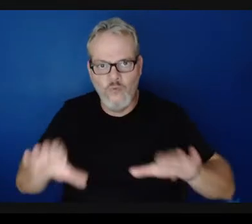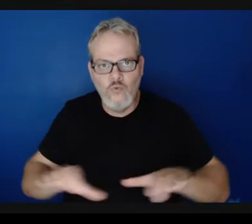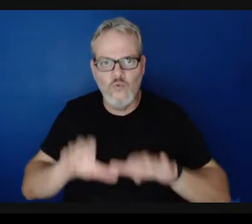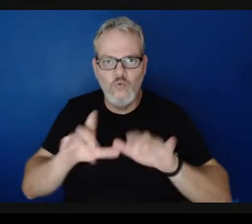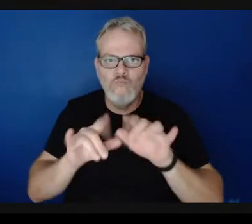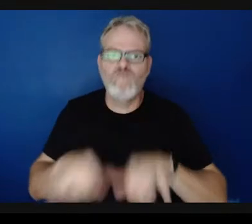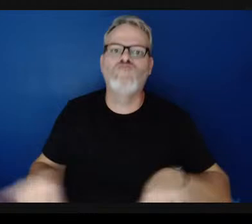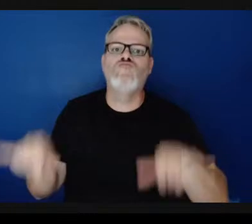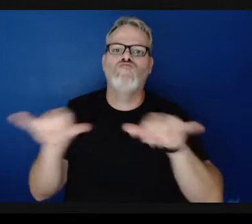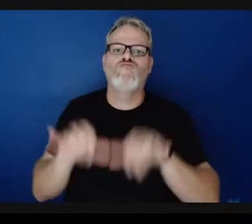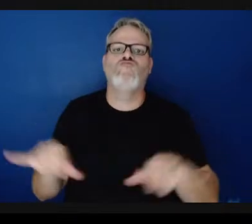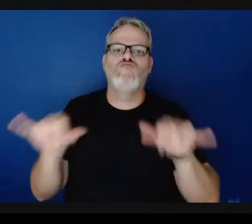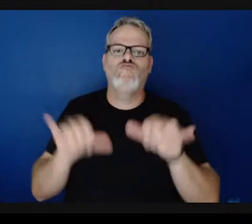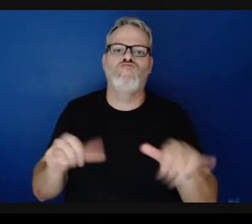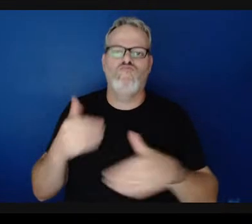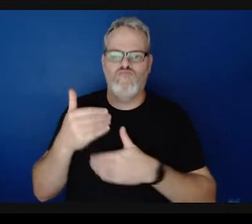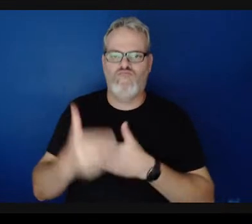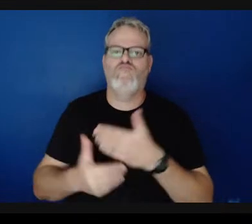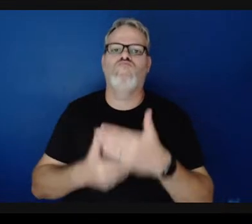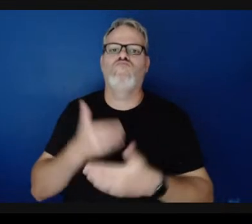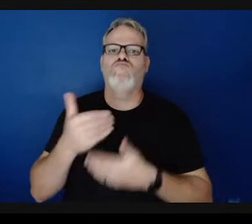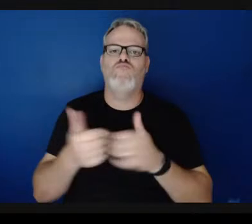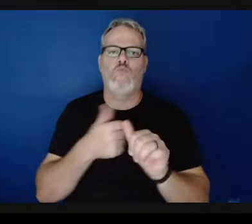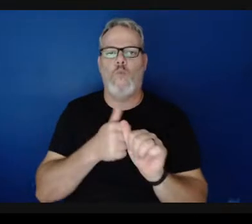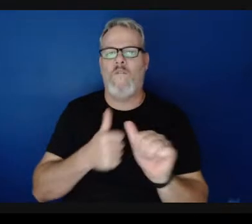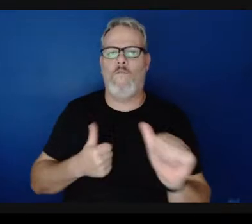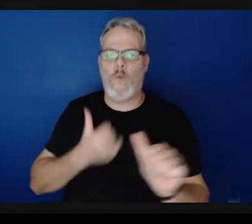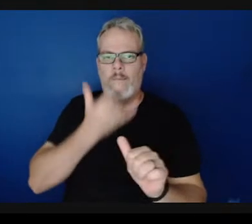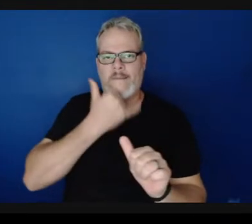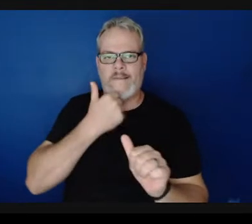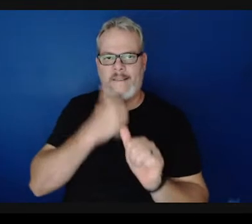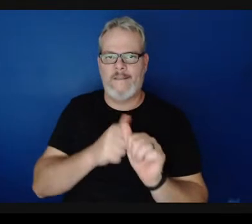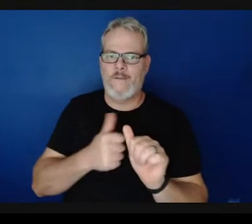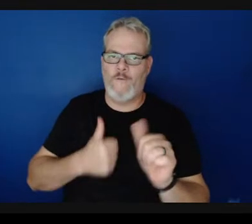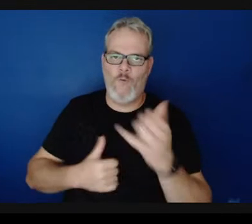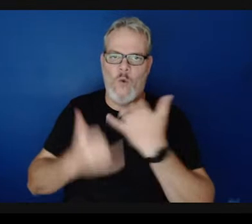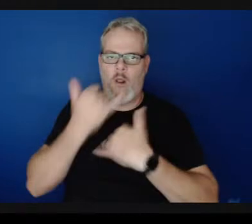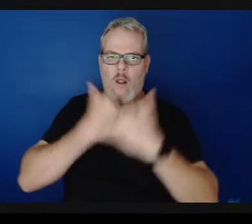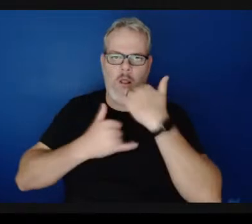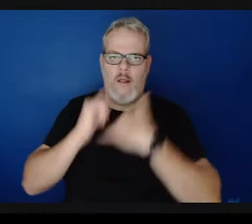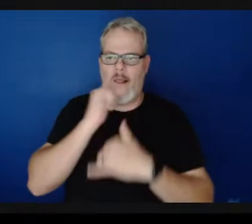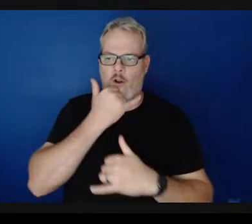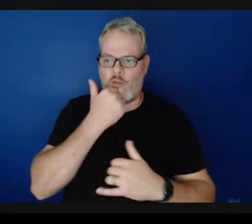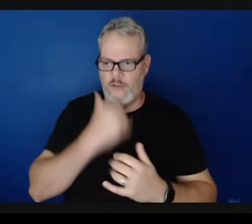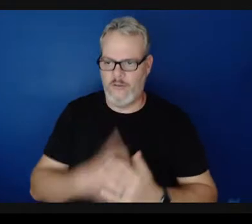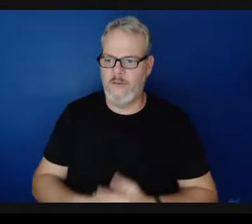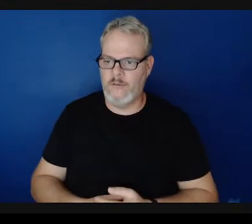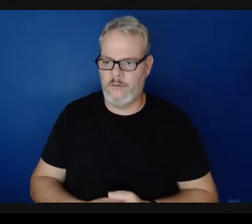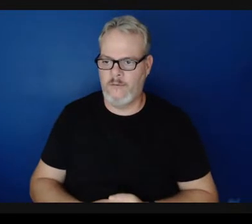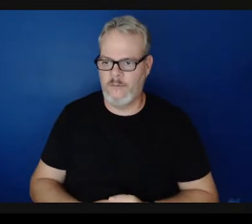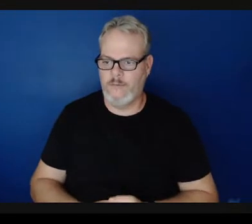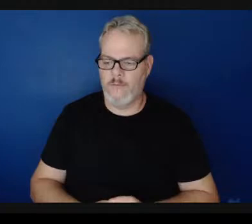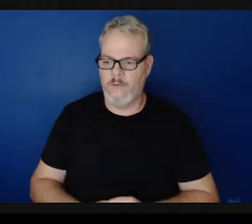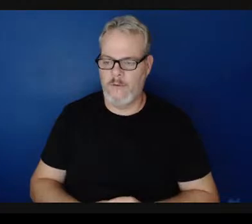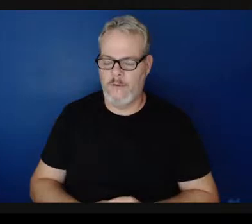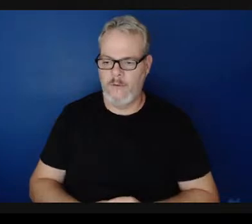systematic process to avoid errors and mistakes, and sometimes they still happen. It's just the nature of the game.